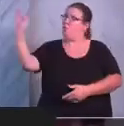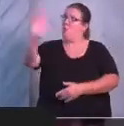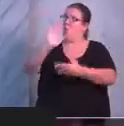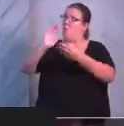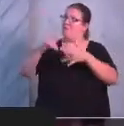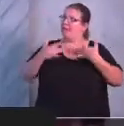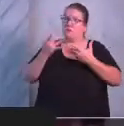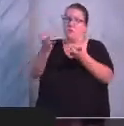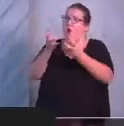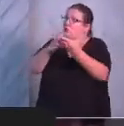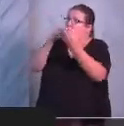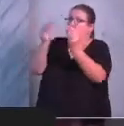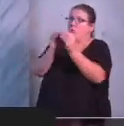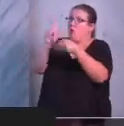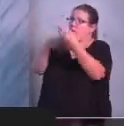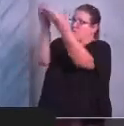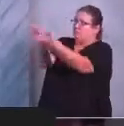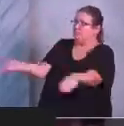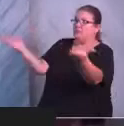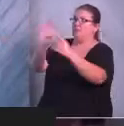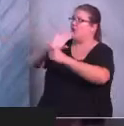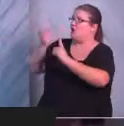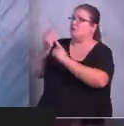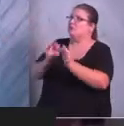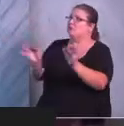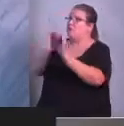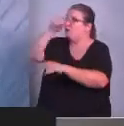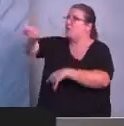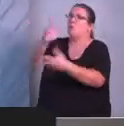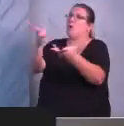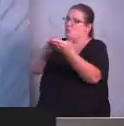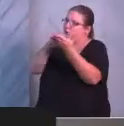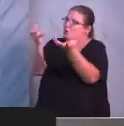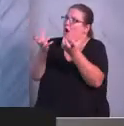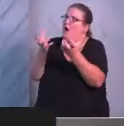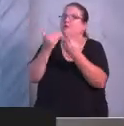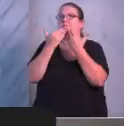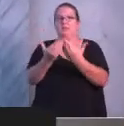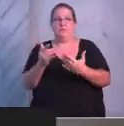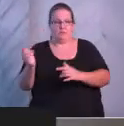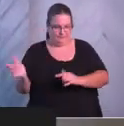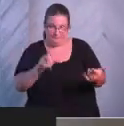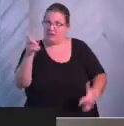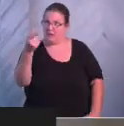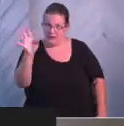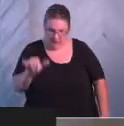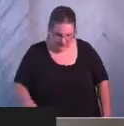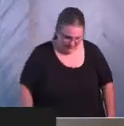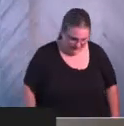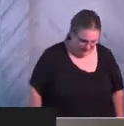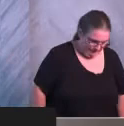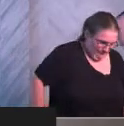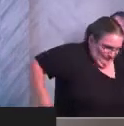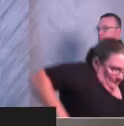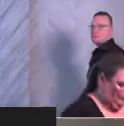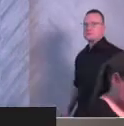learn more about the things that make you culturally significant. Thank you very much. And to Gary, please. Yeah, thank you very